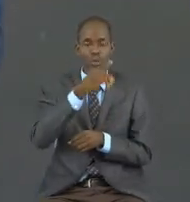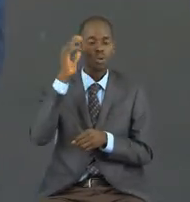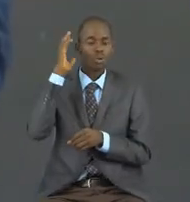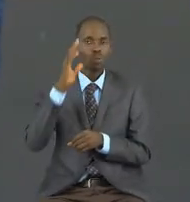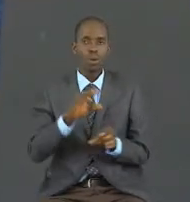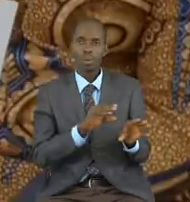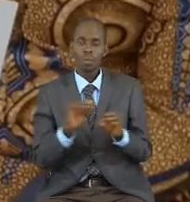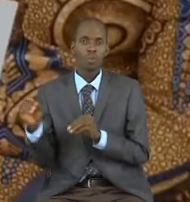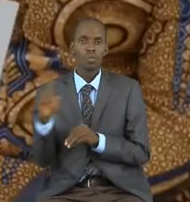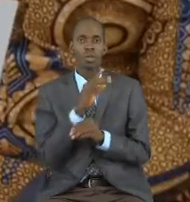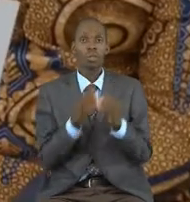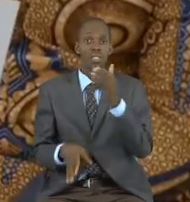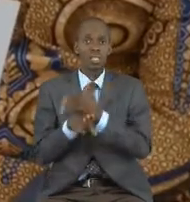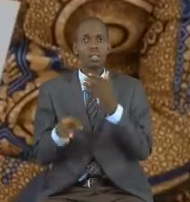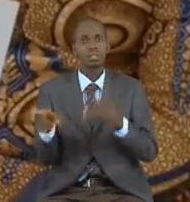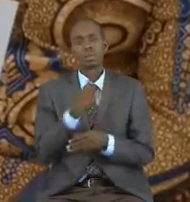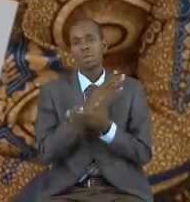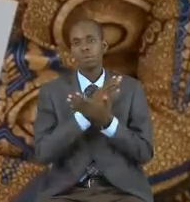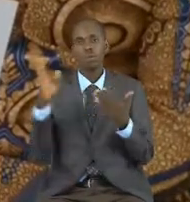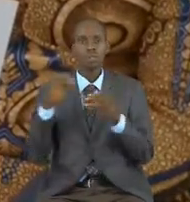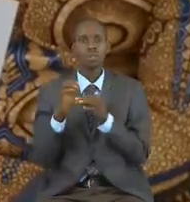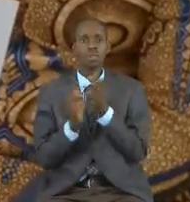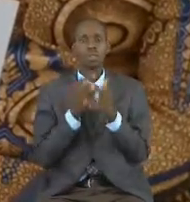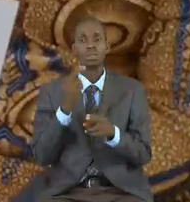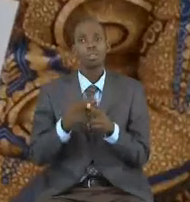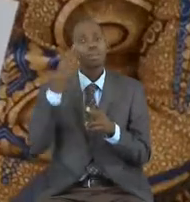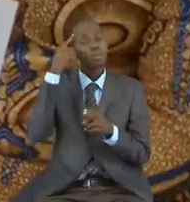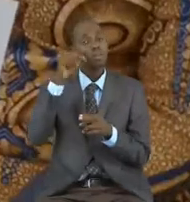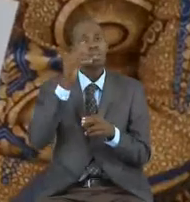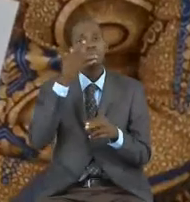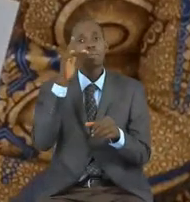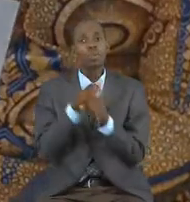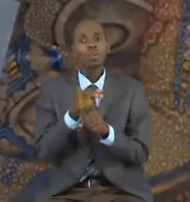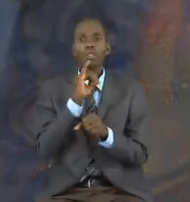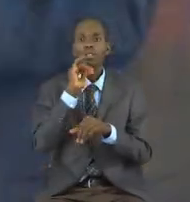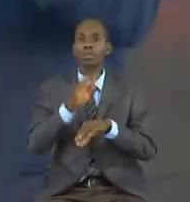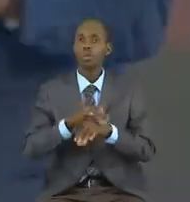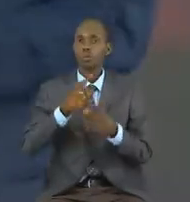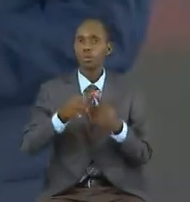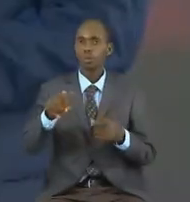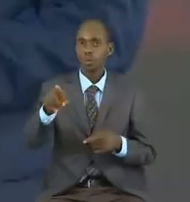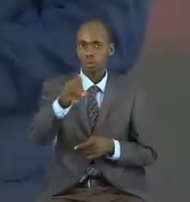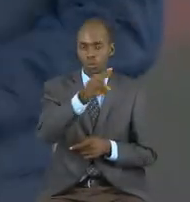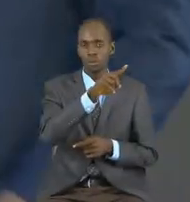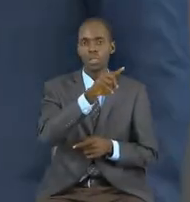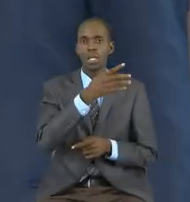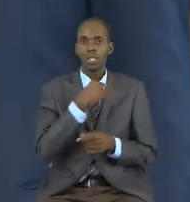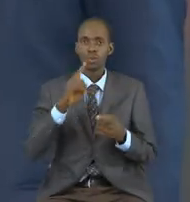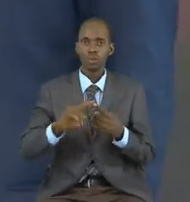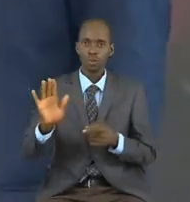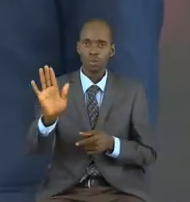in Jesus' name. For the promise is unto you, and to your children, and